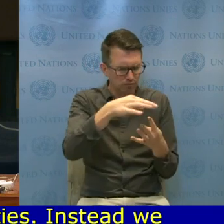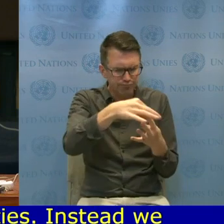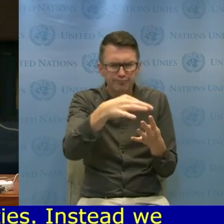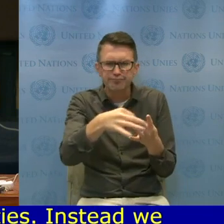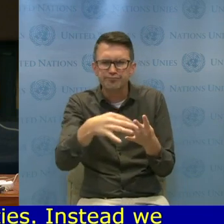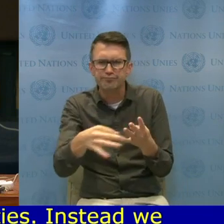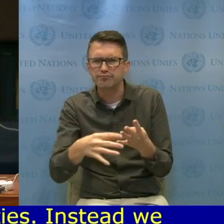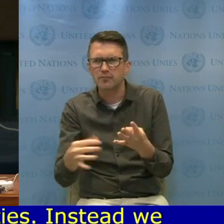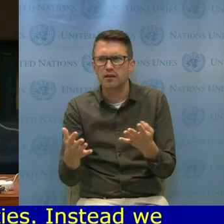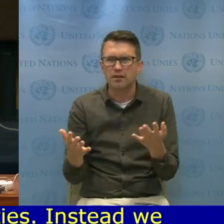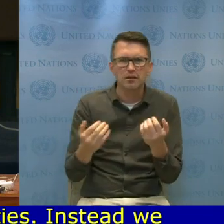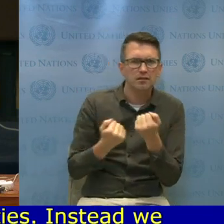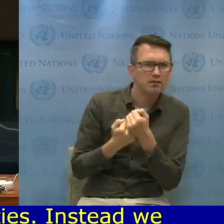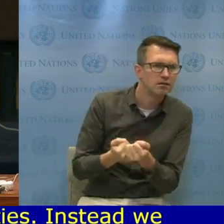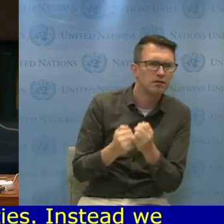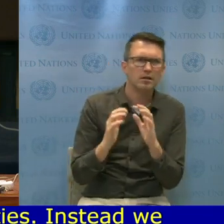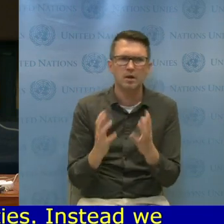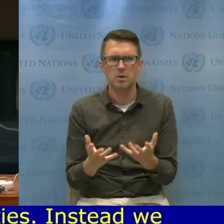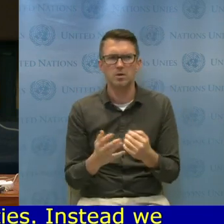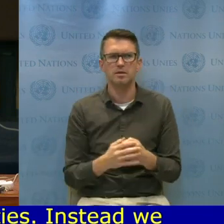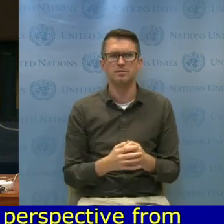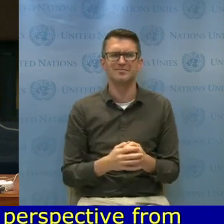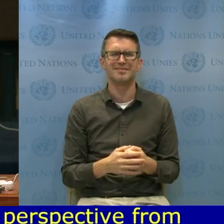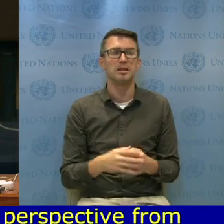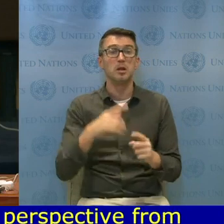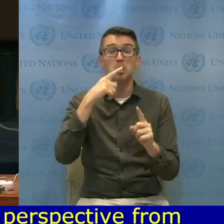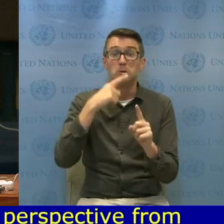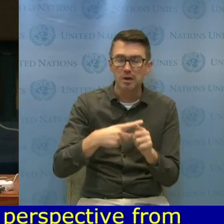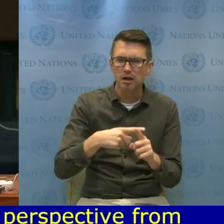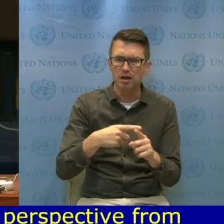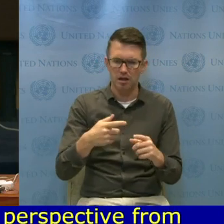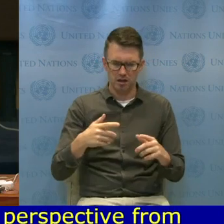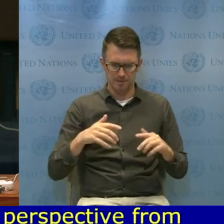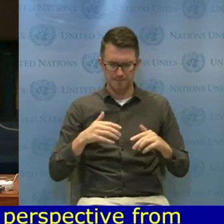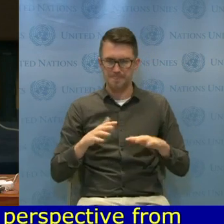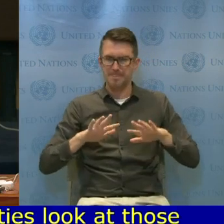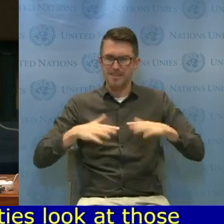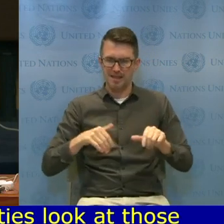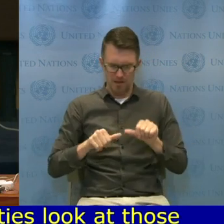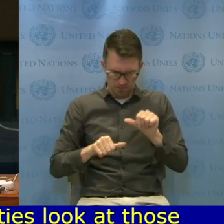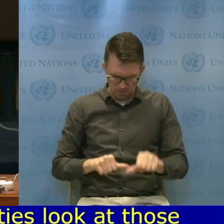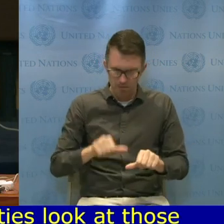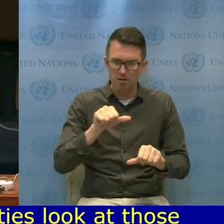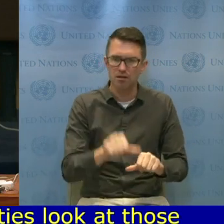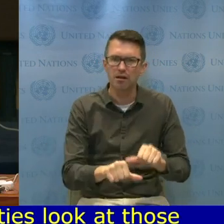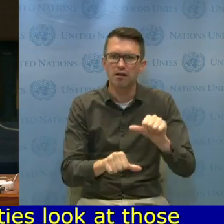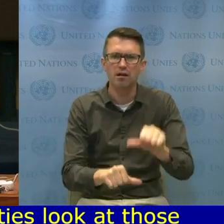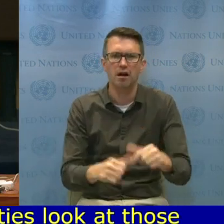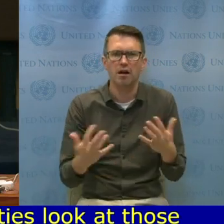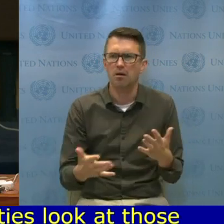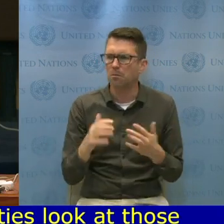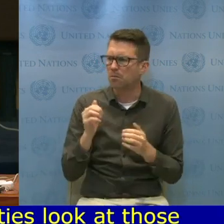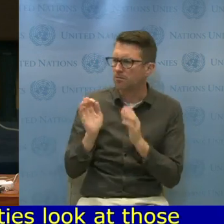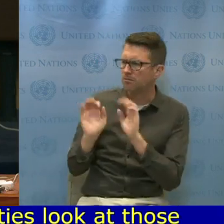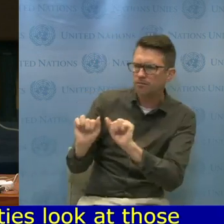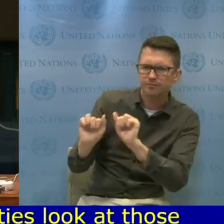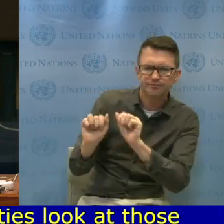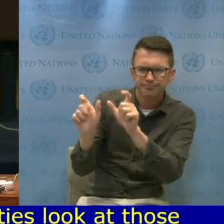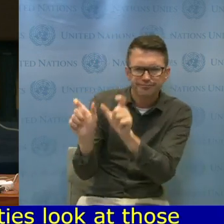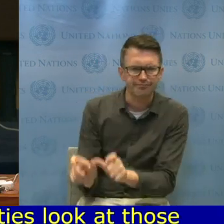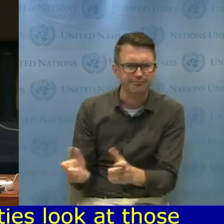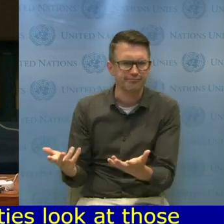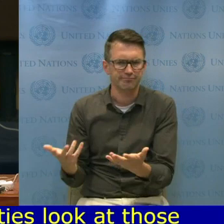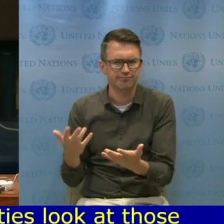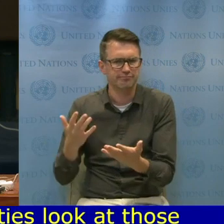those with disabilities. The second thing is that state parties should allocate sufficient funds for the health of persons